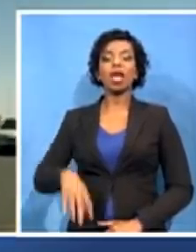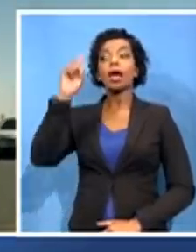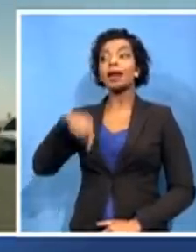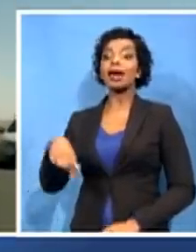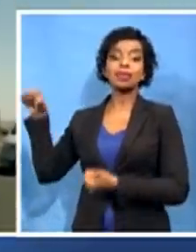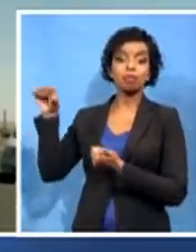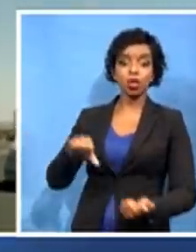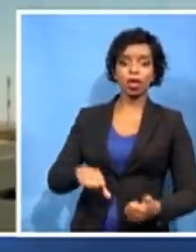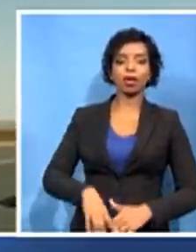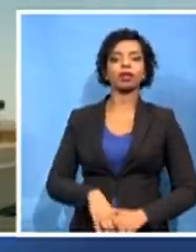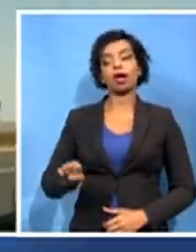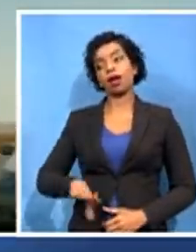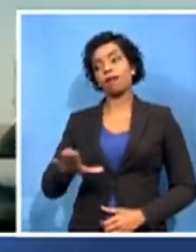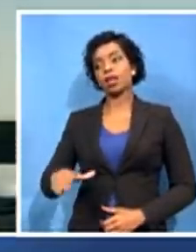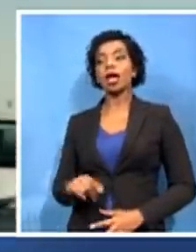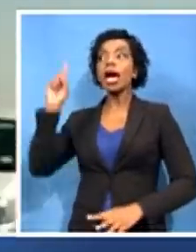Maibuye!